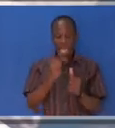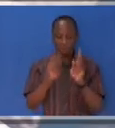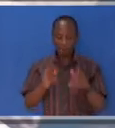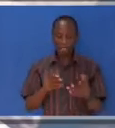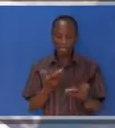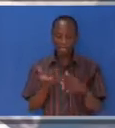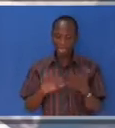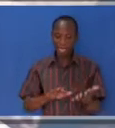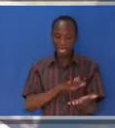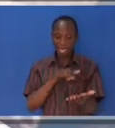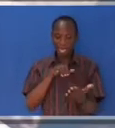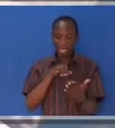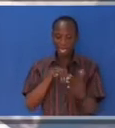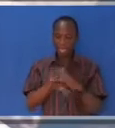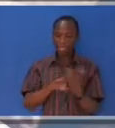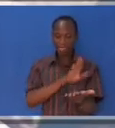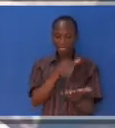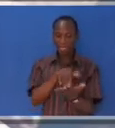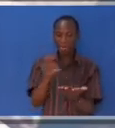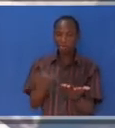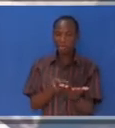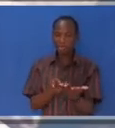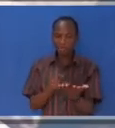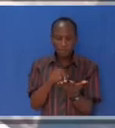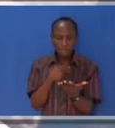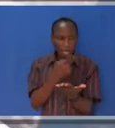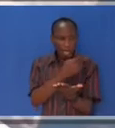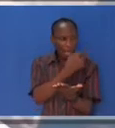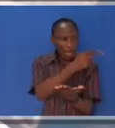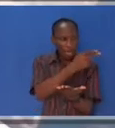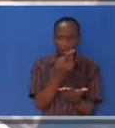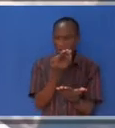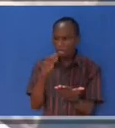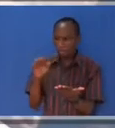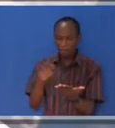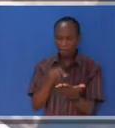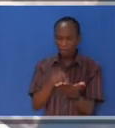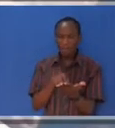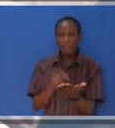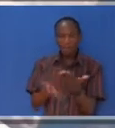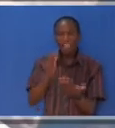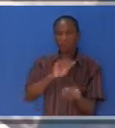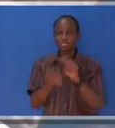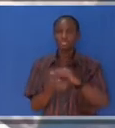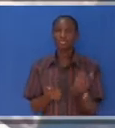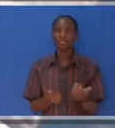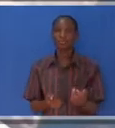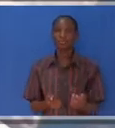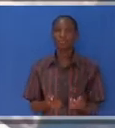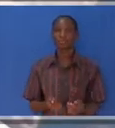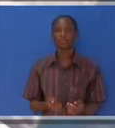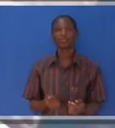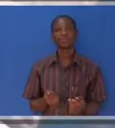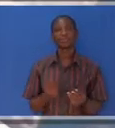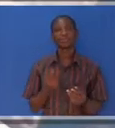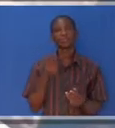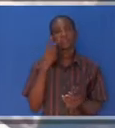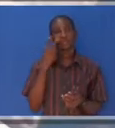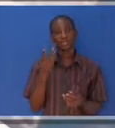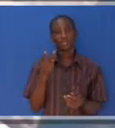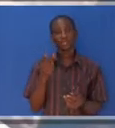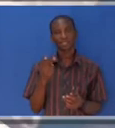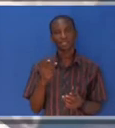okwa sanfim fi bia ho a ene so mo ye won adwene so so mo okire se won som no sa osom na ewo wi ase o mo kura